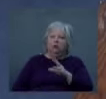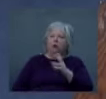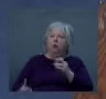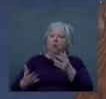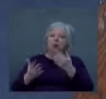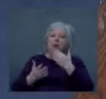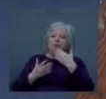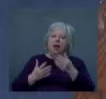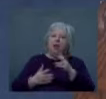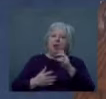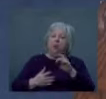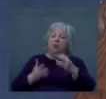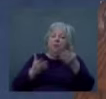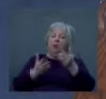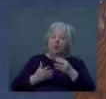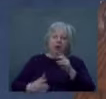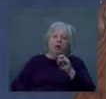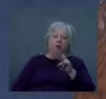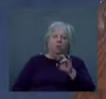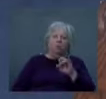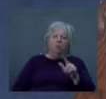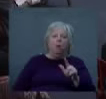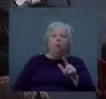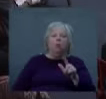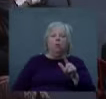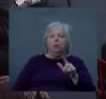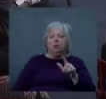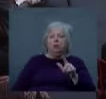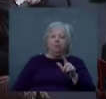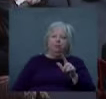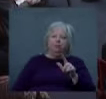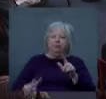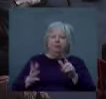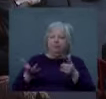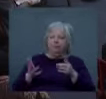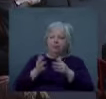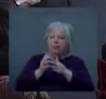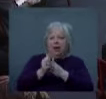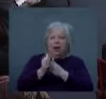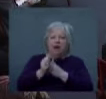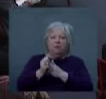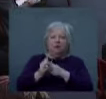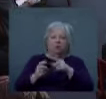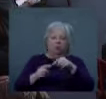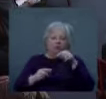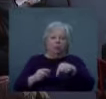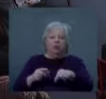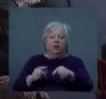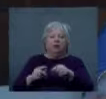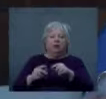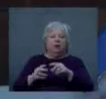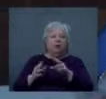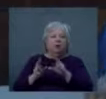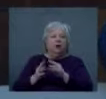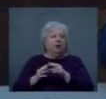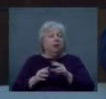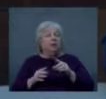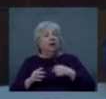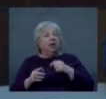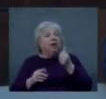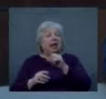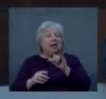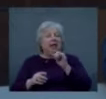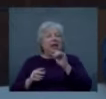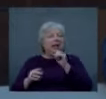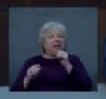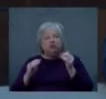moral compass to these meetings. Thank you, sir. Thank you so much, Mr. Scrabble. And to answer your question, that any injustice, any